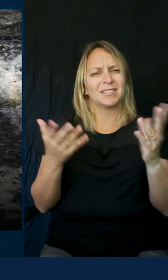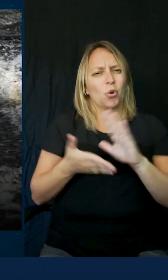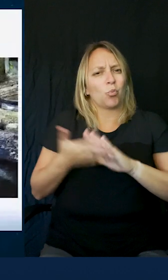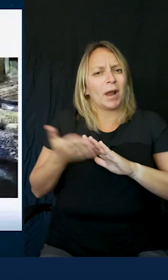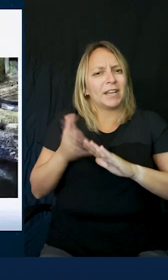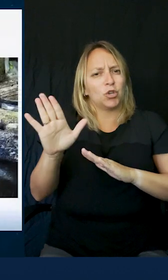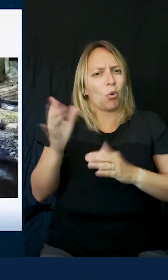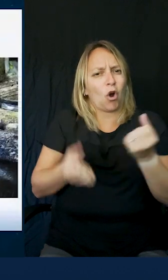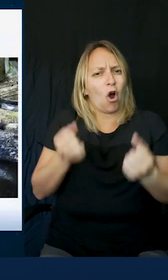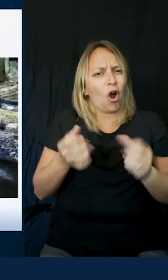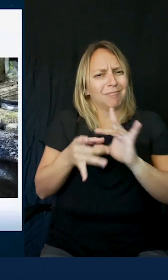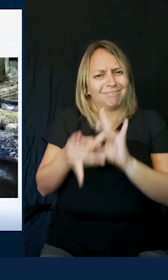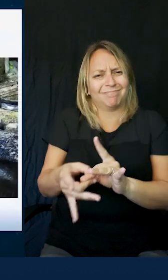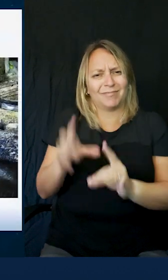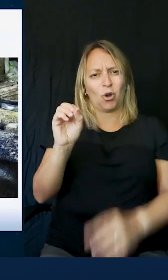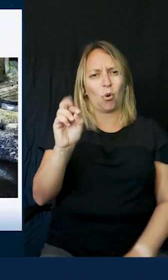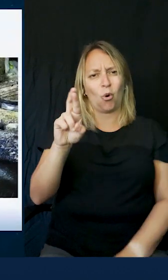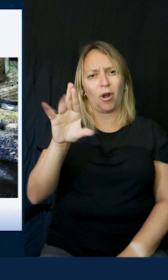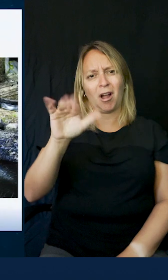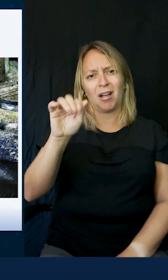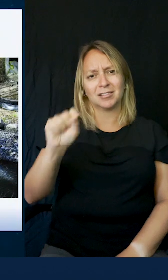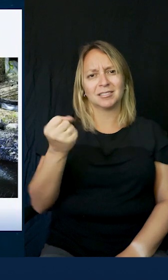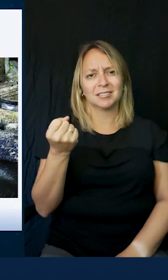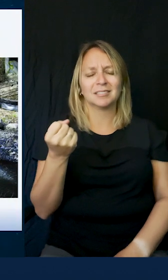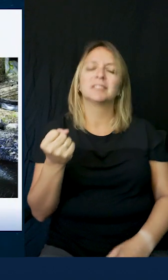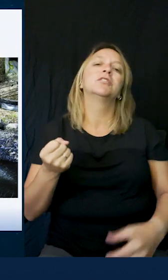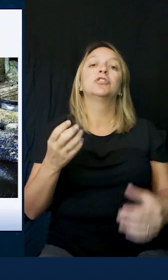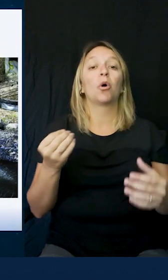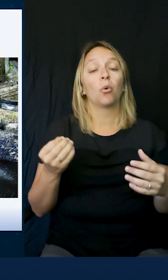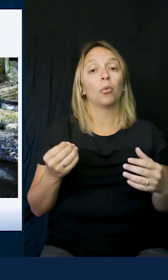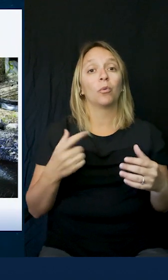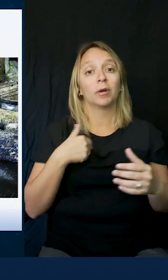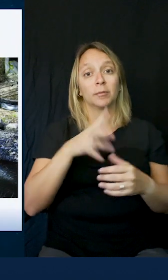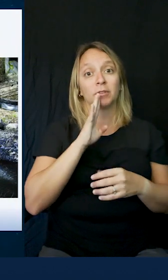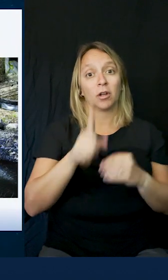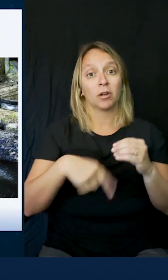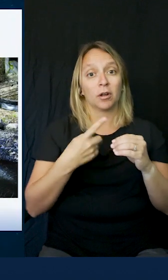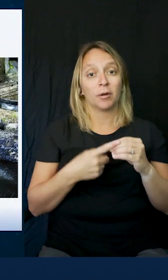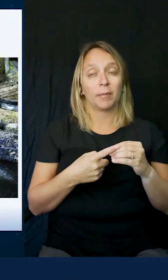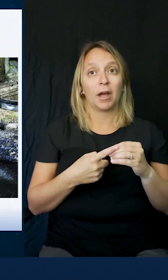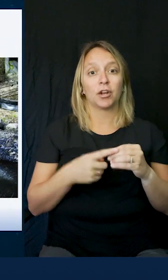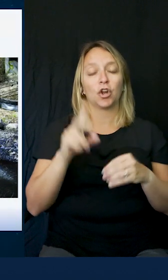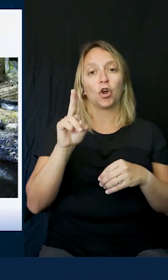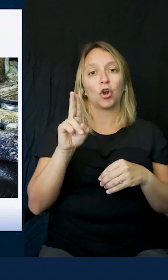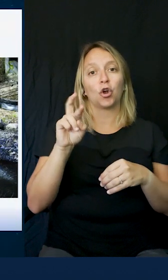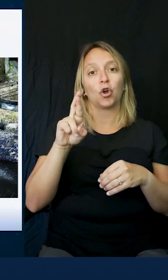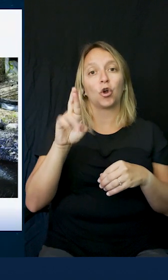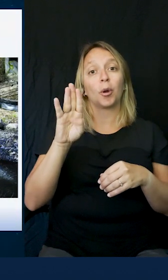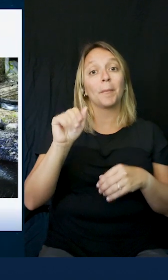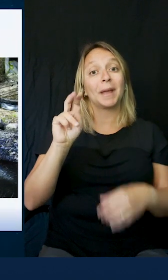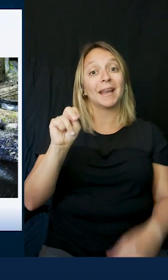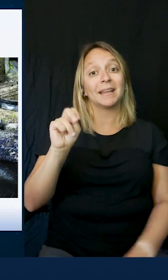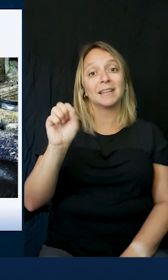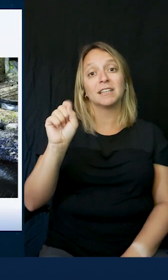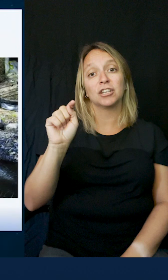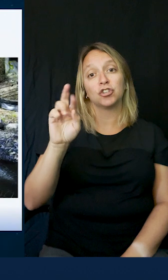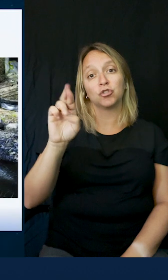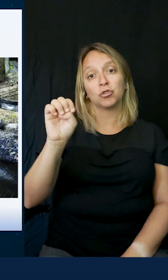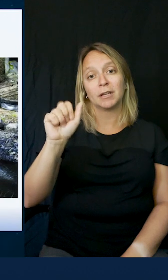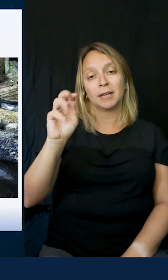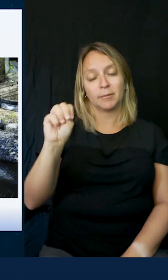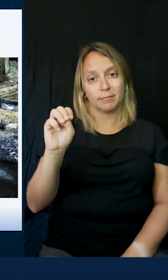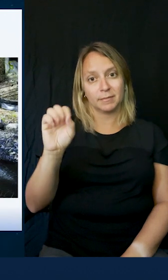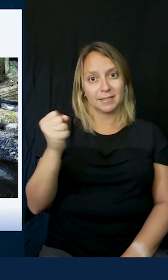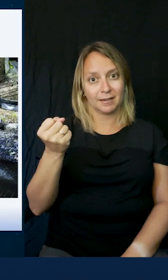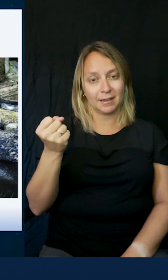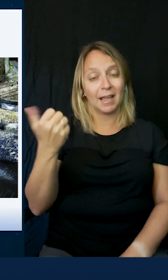orcas? So to set the stage for this research, I'm going to talk about urban streams. And in the 1990s, Seattle funded a